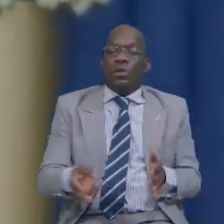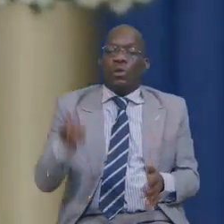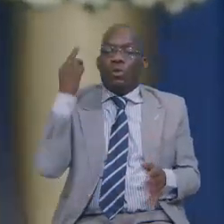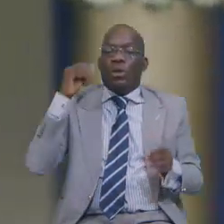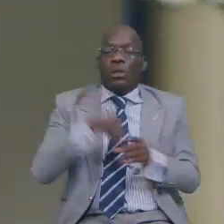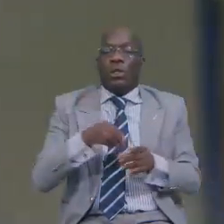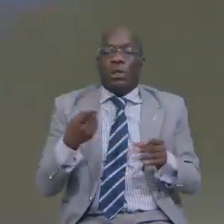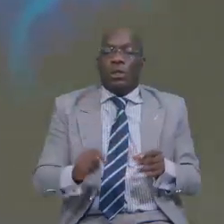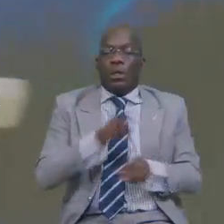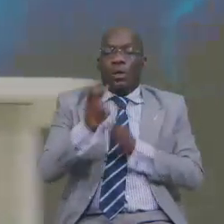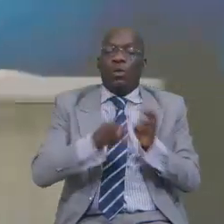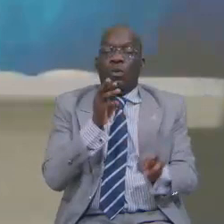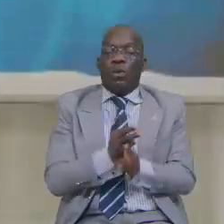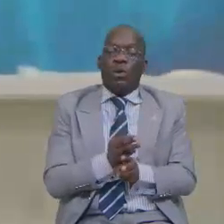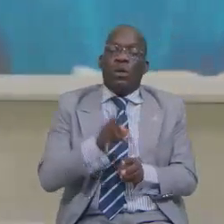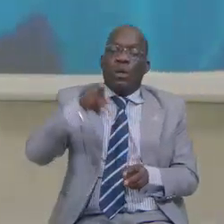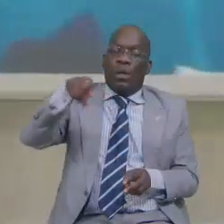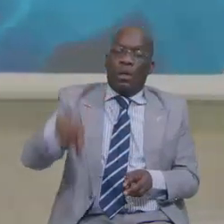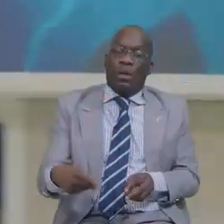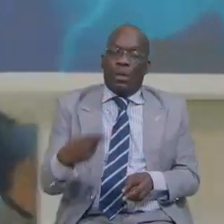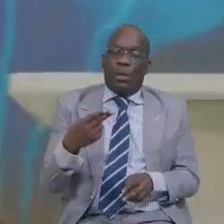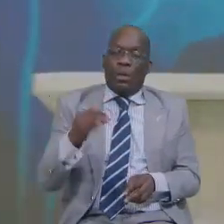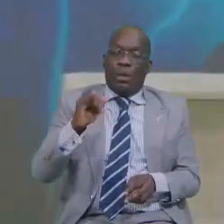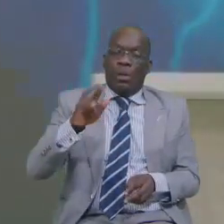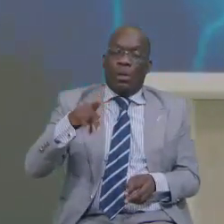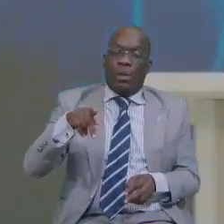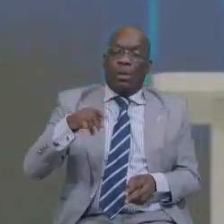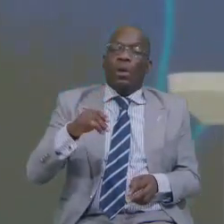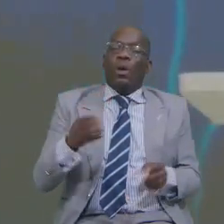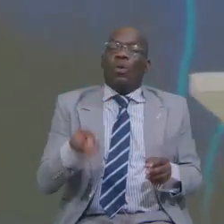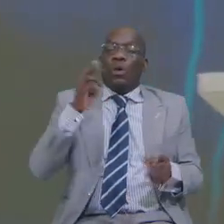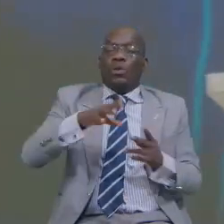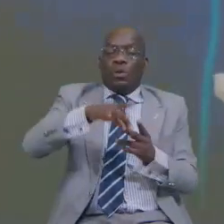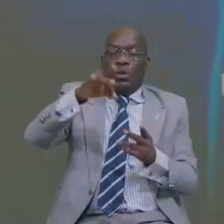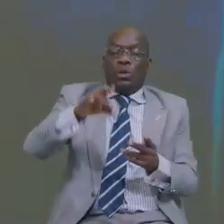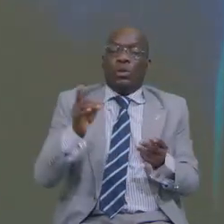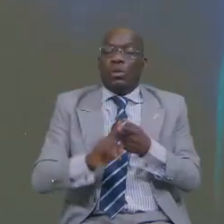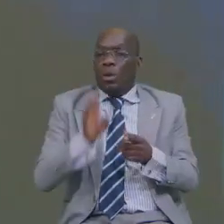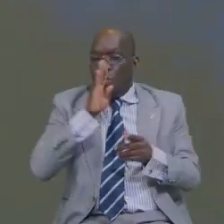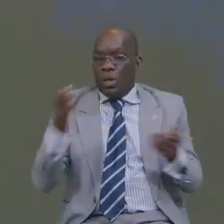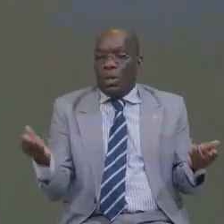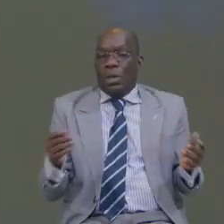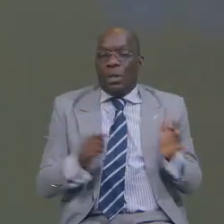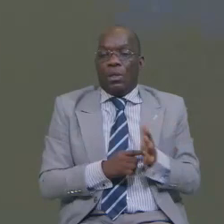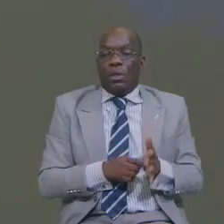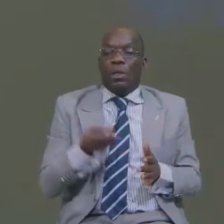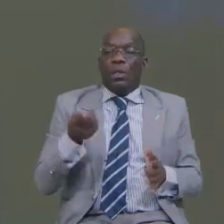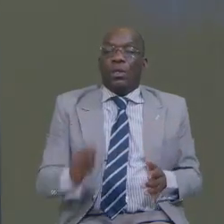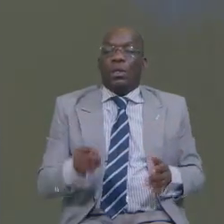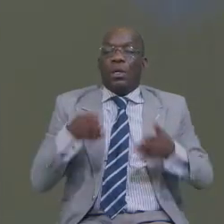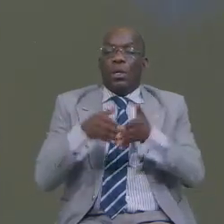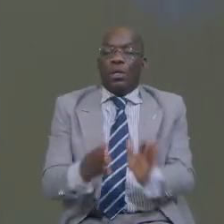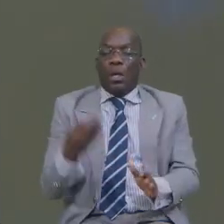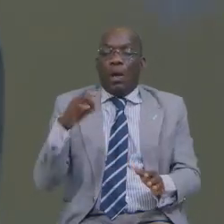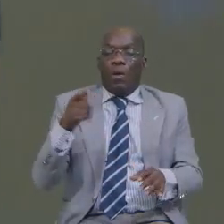Philip was chosen to be this, and the leadership of the church expected him to